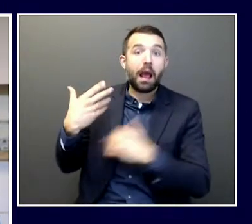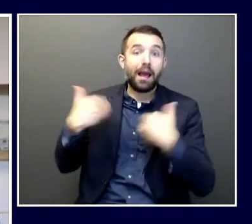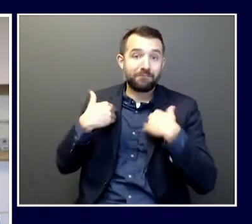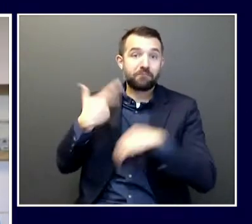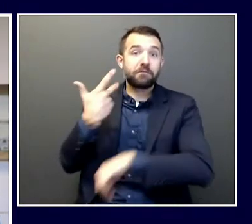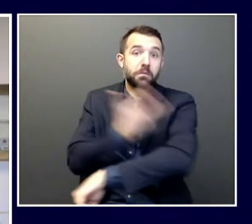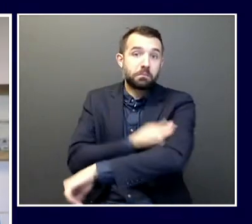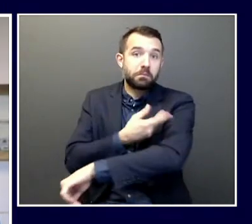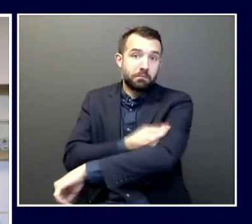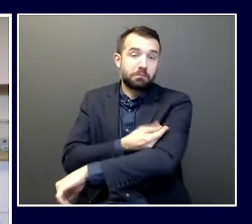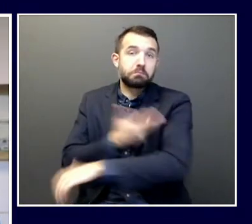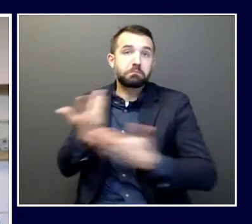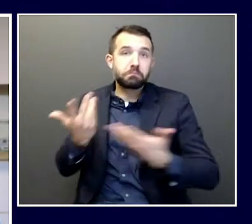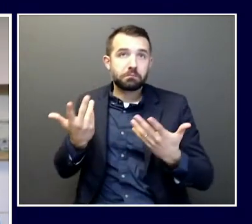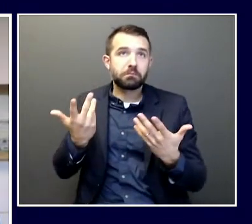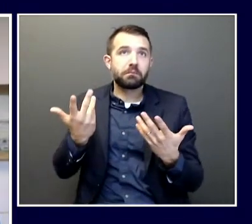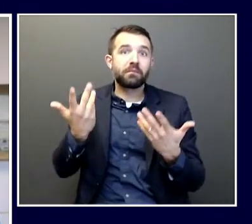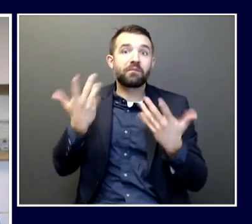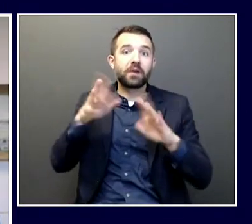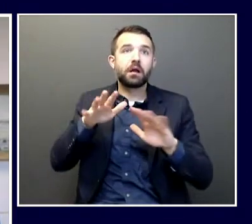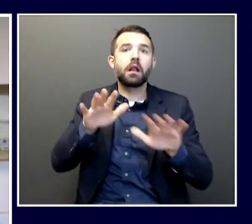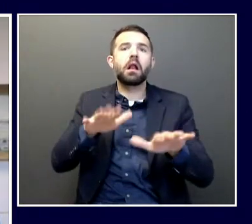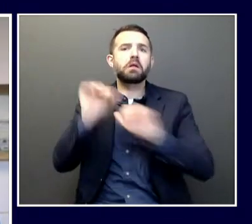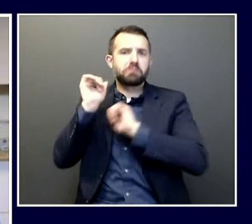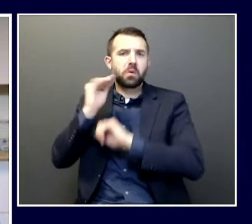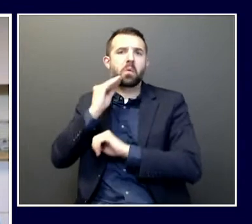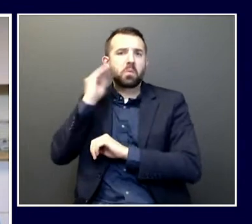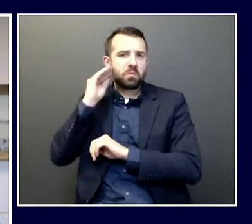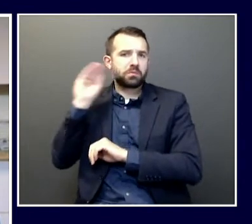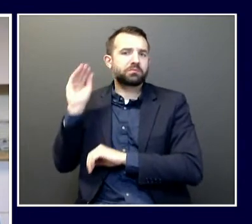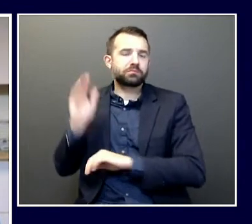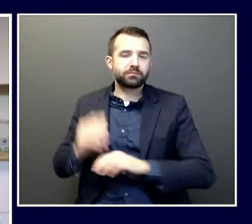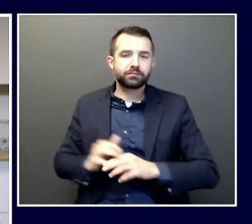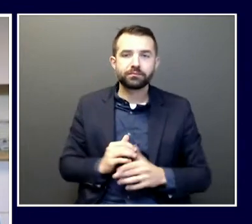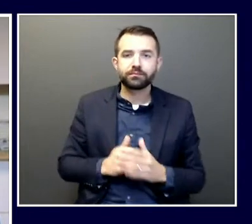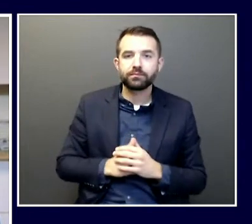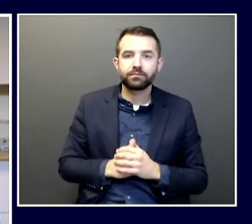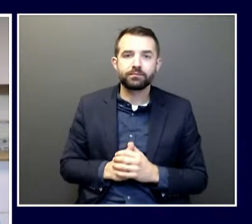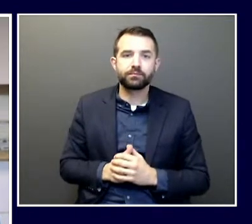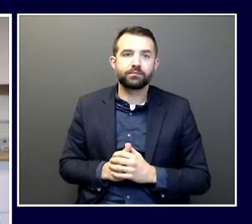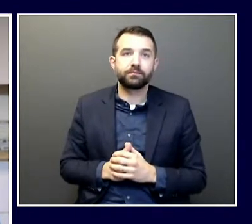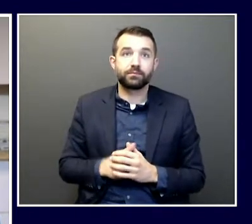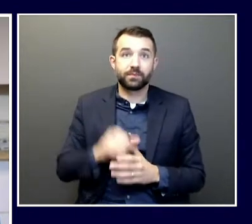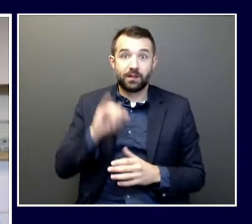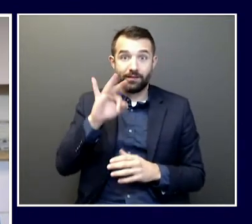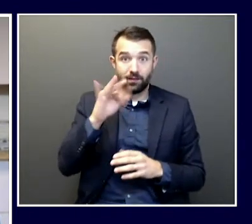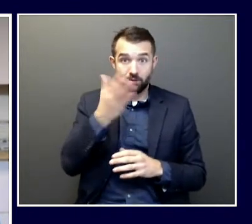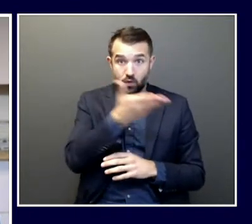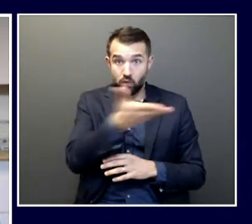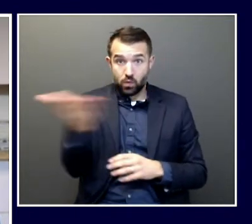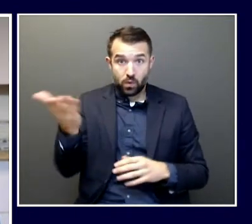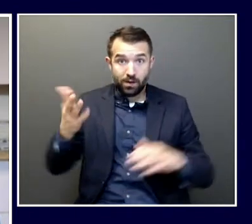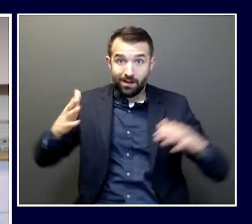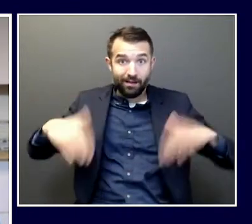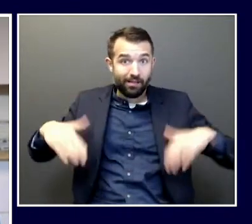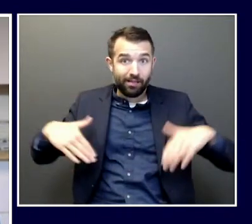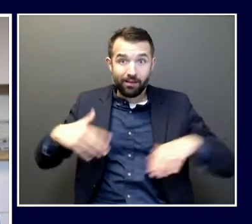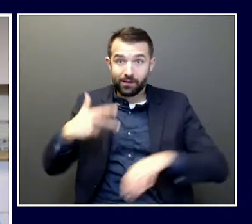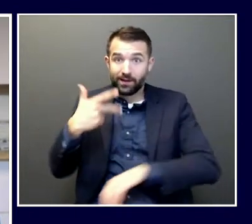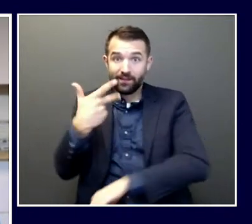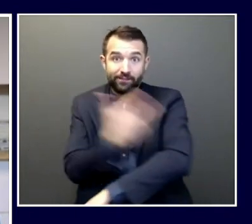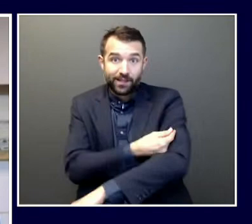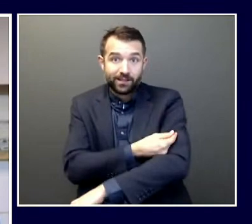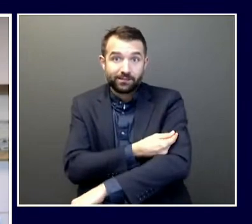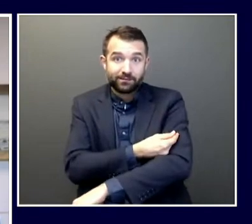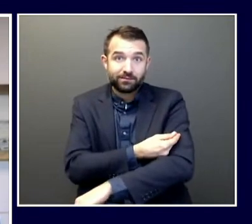against COVID-19. If you're not yet vaccinated, particularly if you are in one of those rural pockets of the state, now is